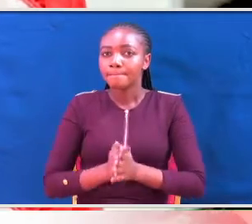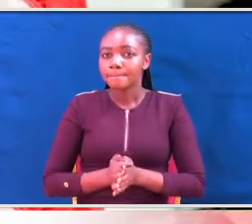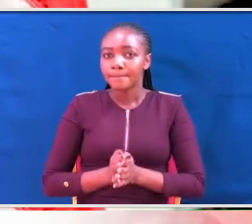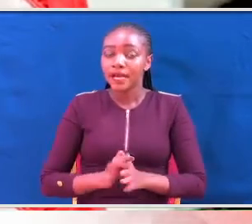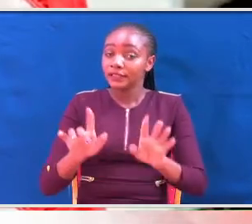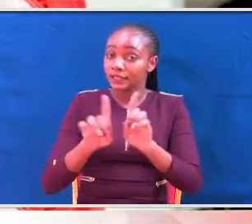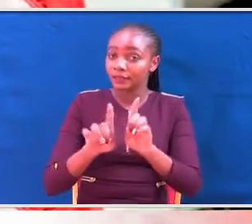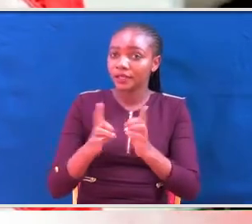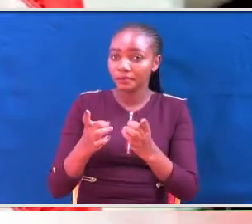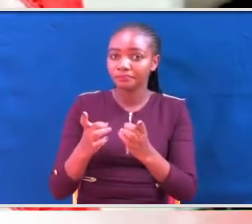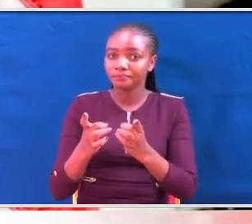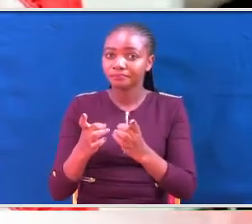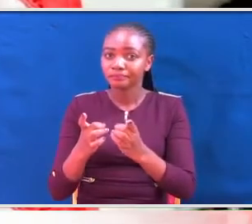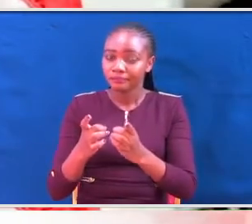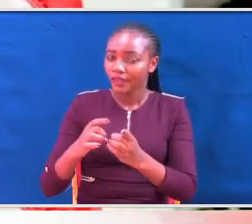and pending no supply